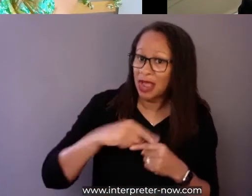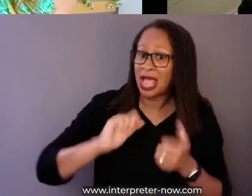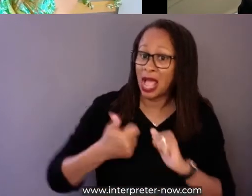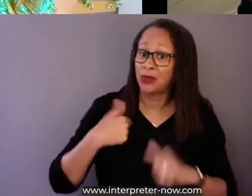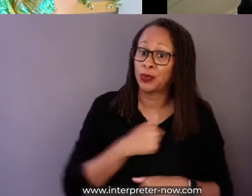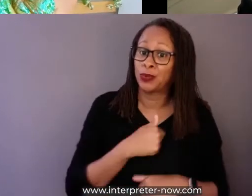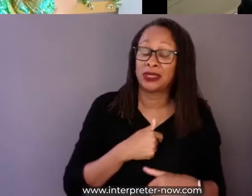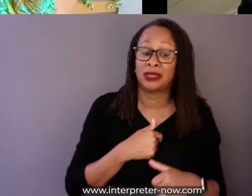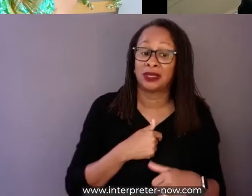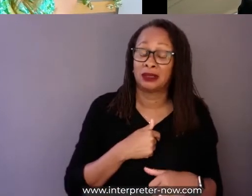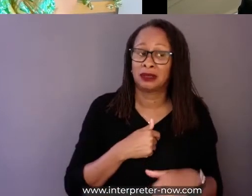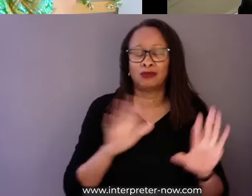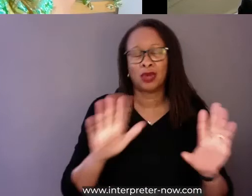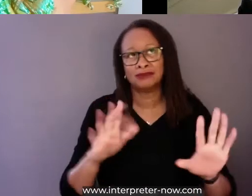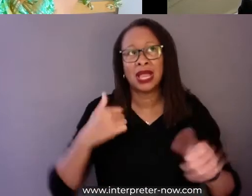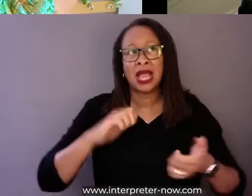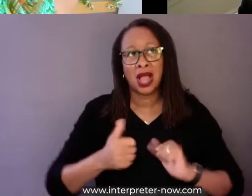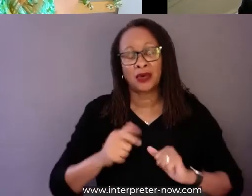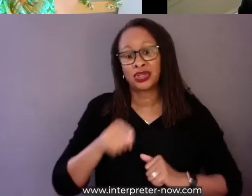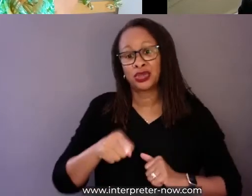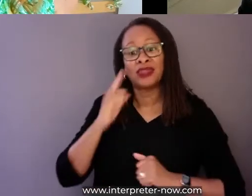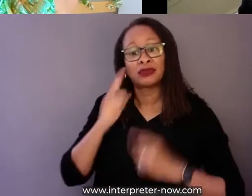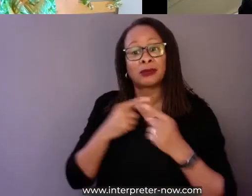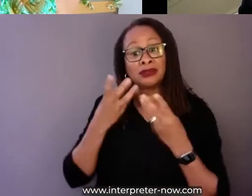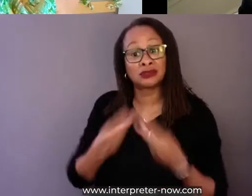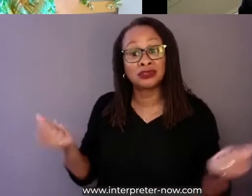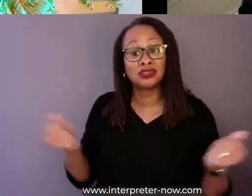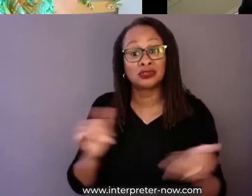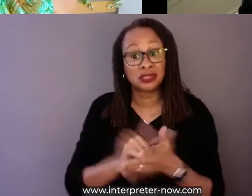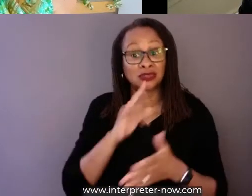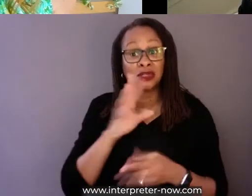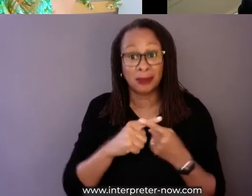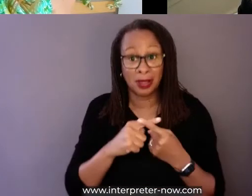how are you thinking about those solutions that you talked about?